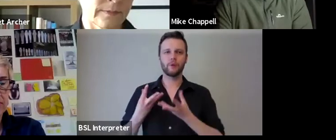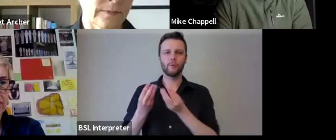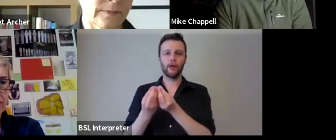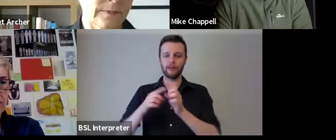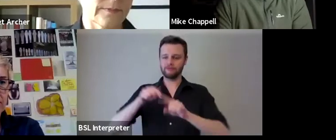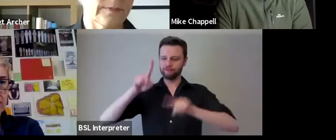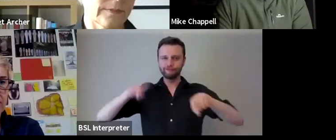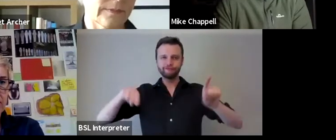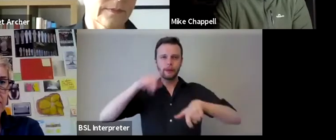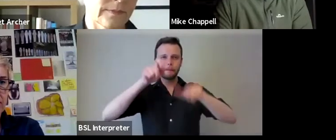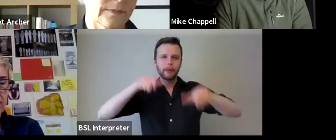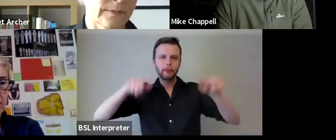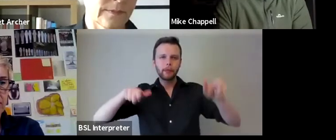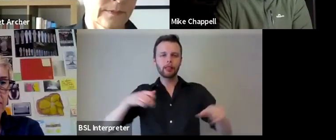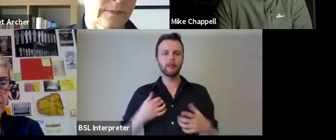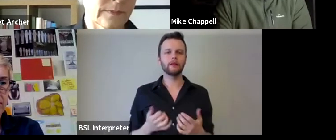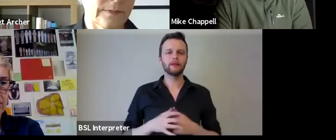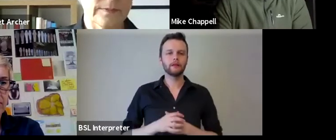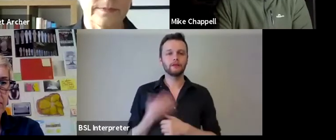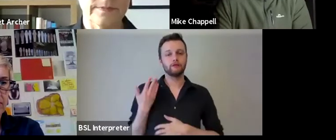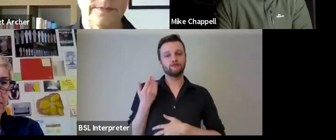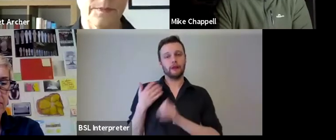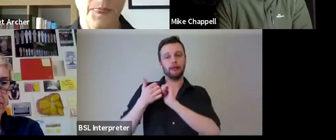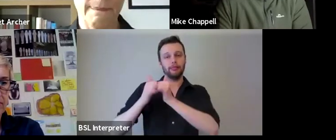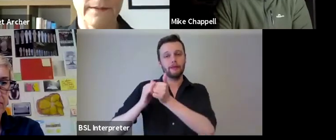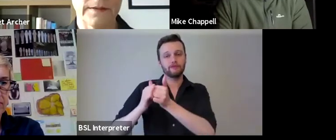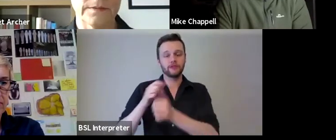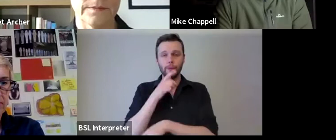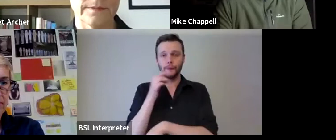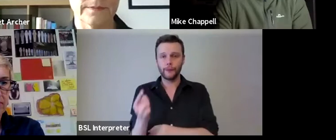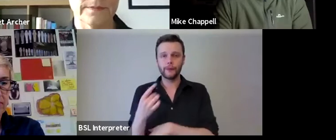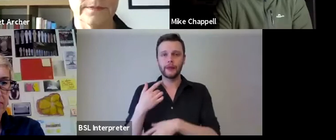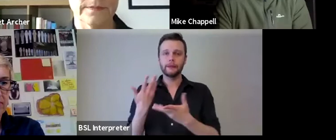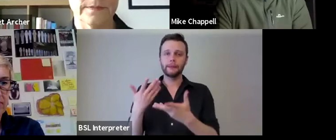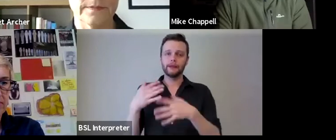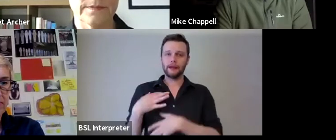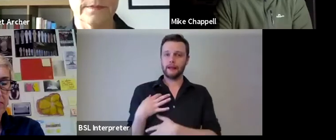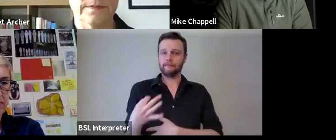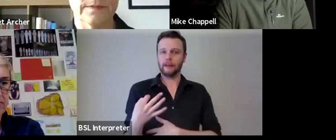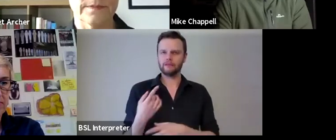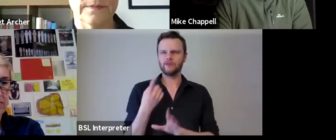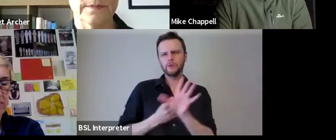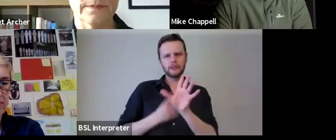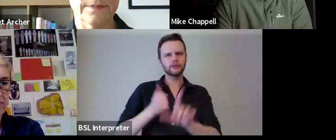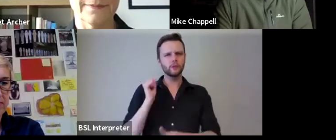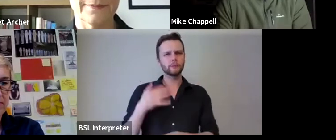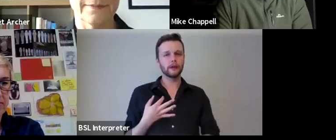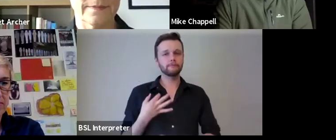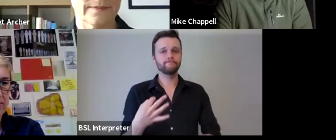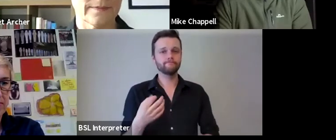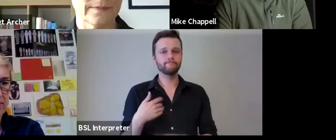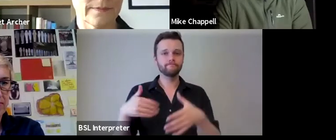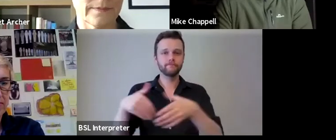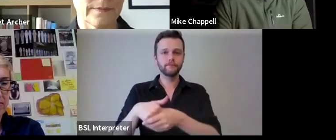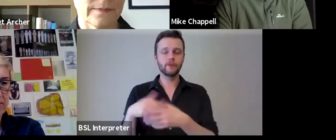range of people, and see one of my collaborators who invited me a few years ago to work on